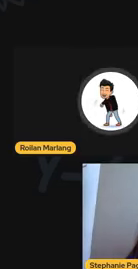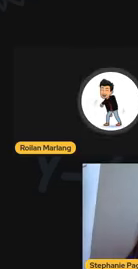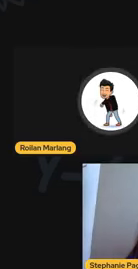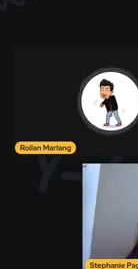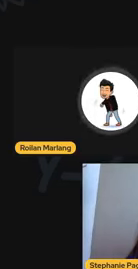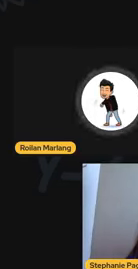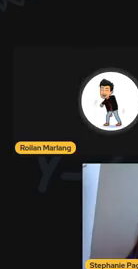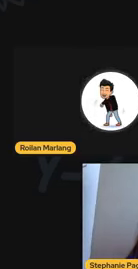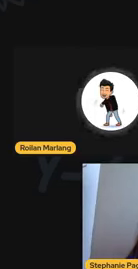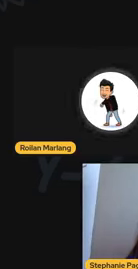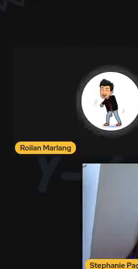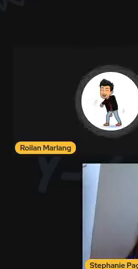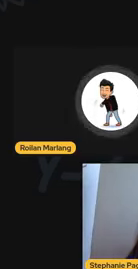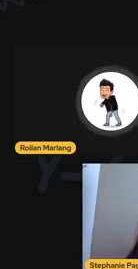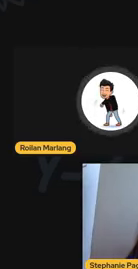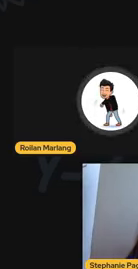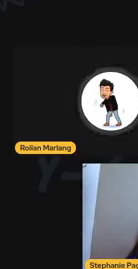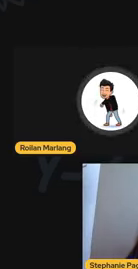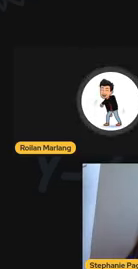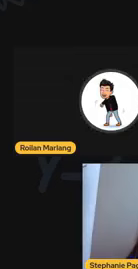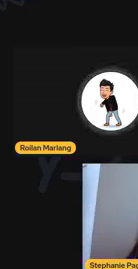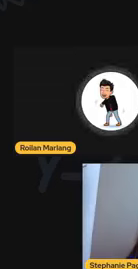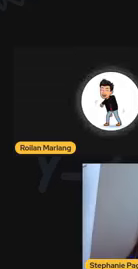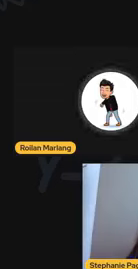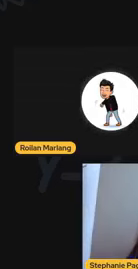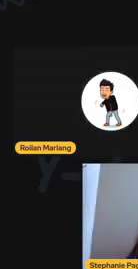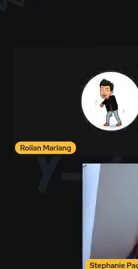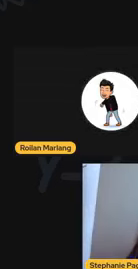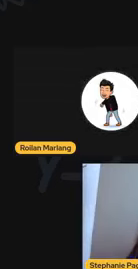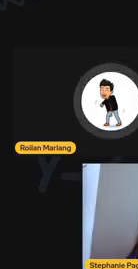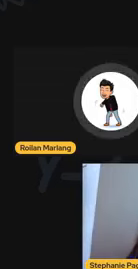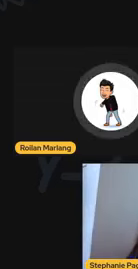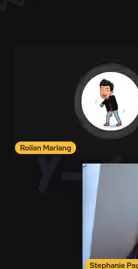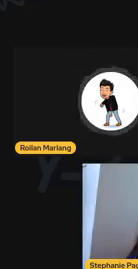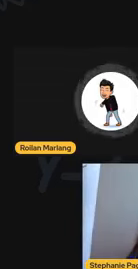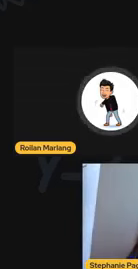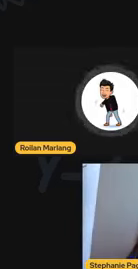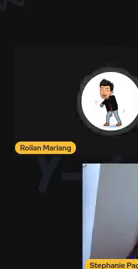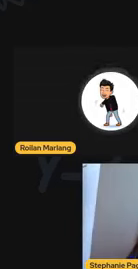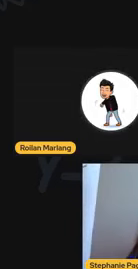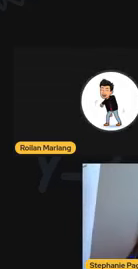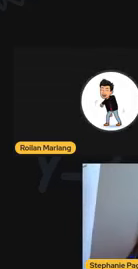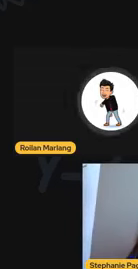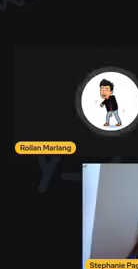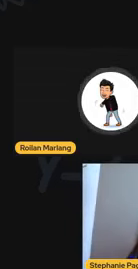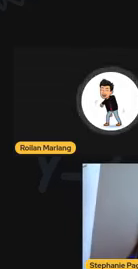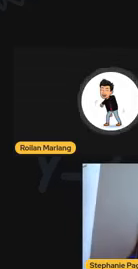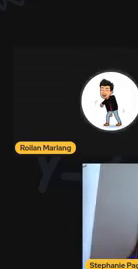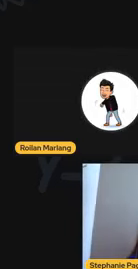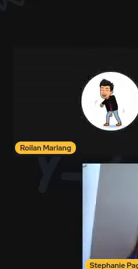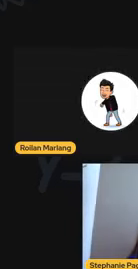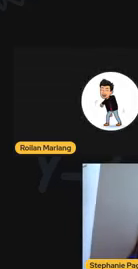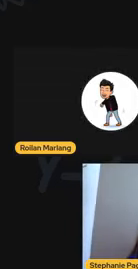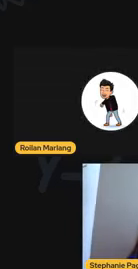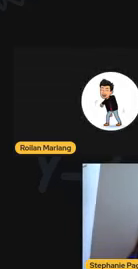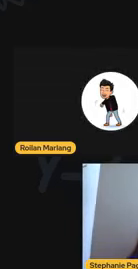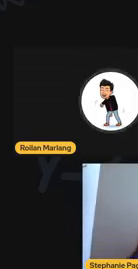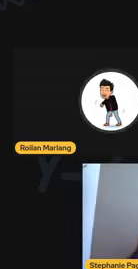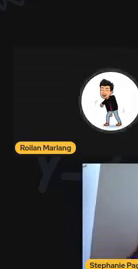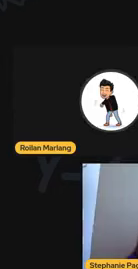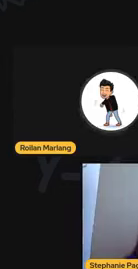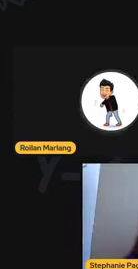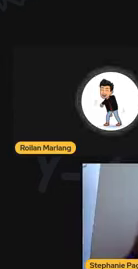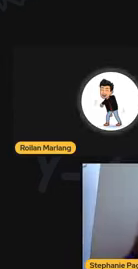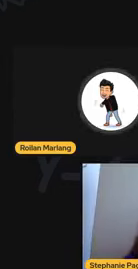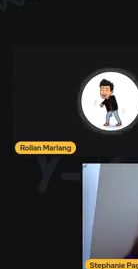certificate of appreciation is awarded to the following people. So, Dr. Francis Dimalanta,